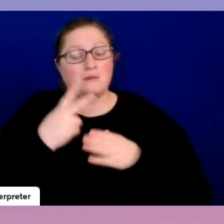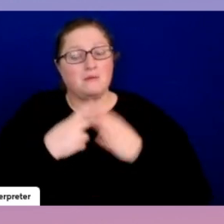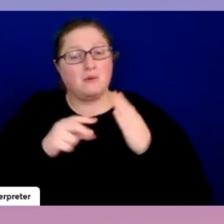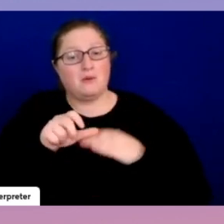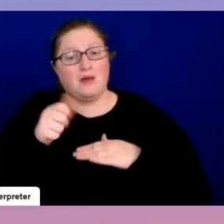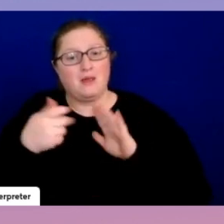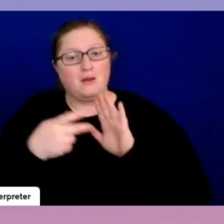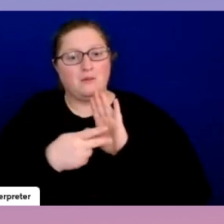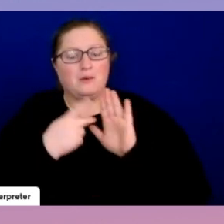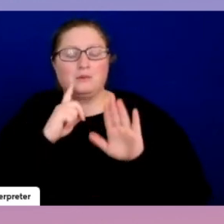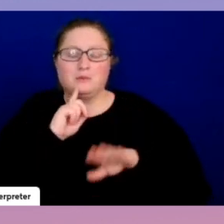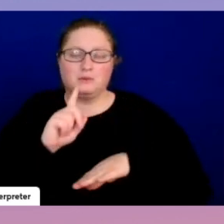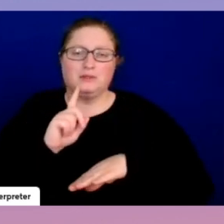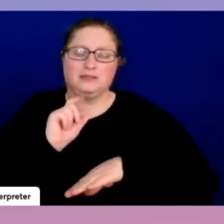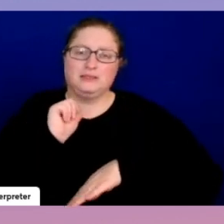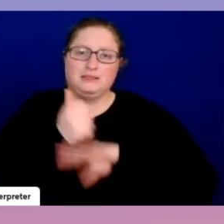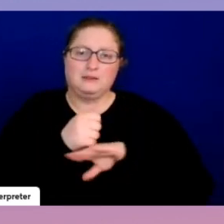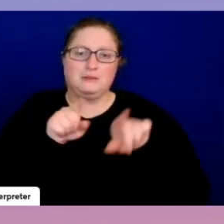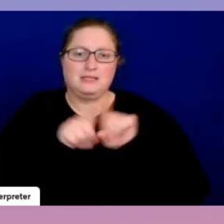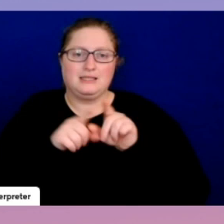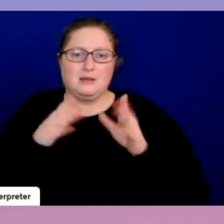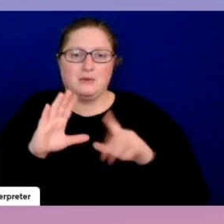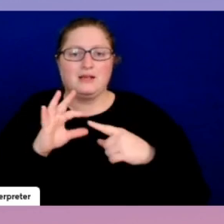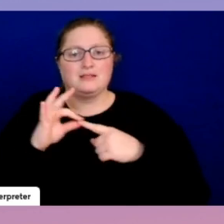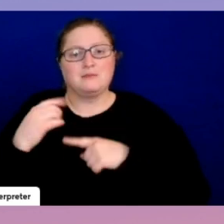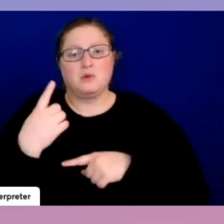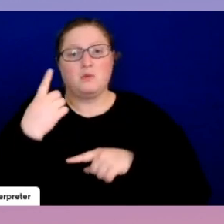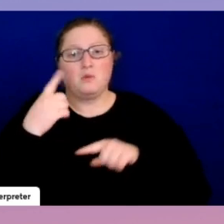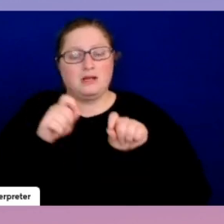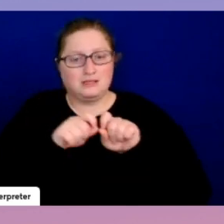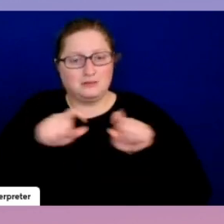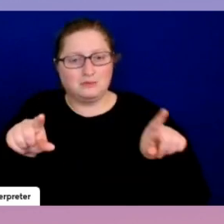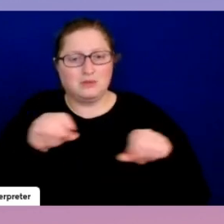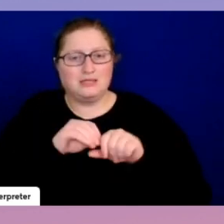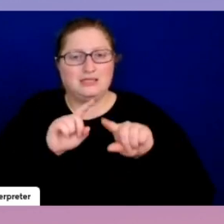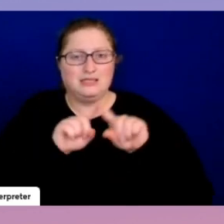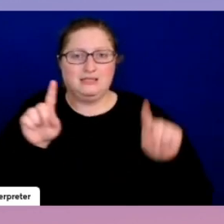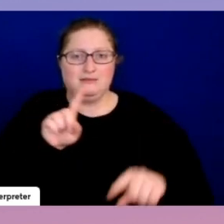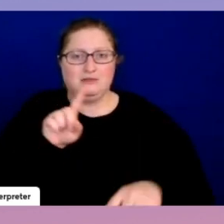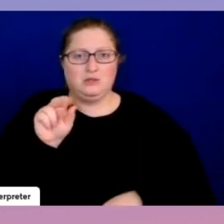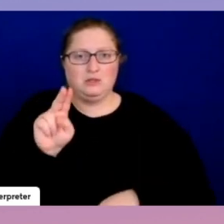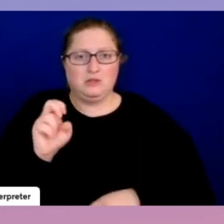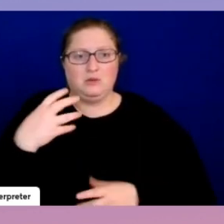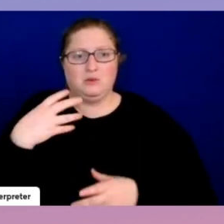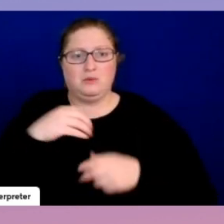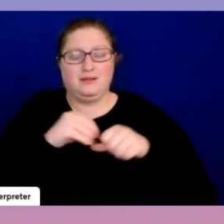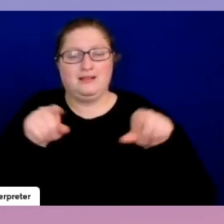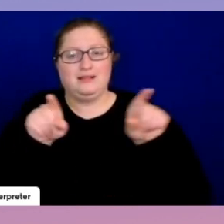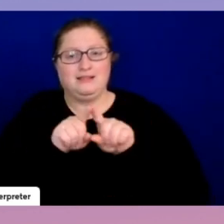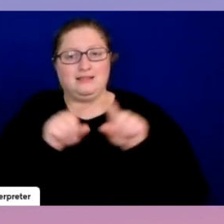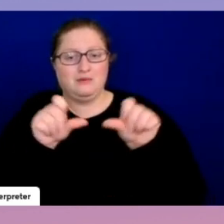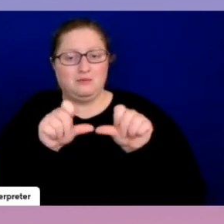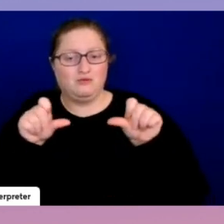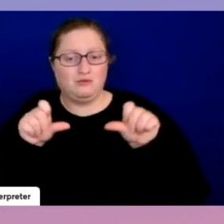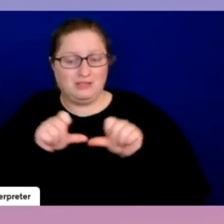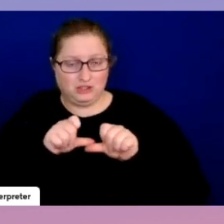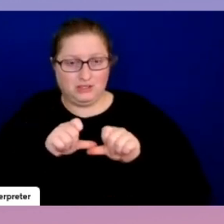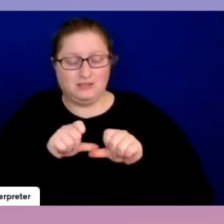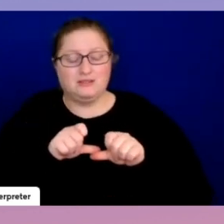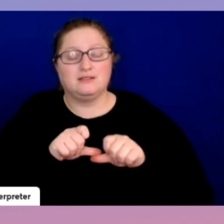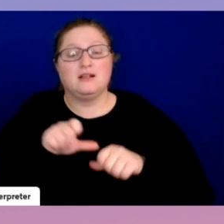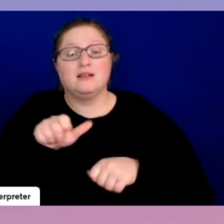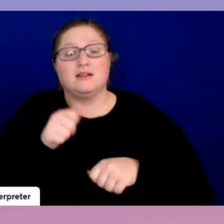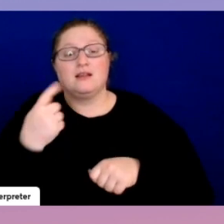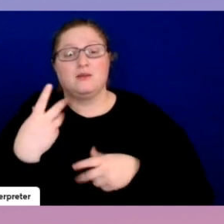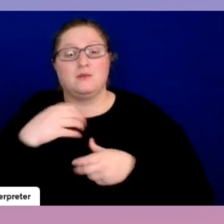the same way, except one is deployed in a different zone within the same region, and the other is within a different